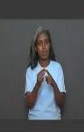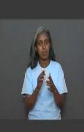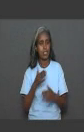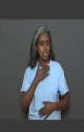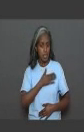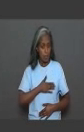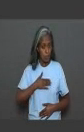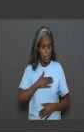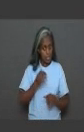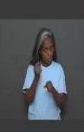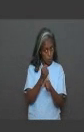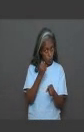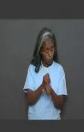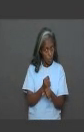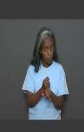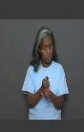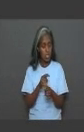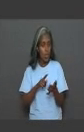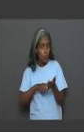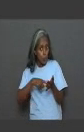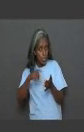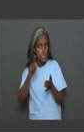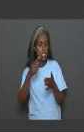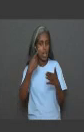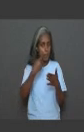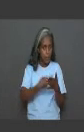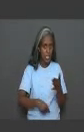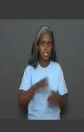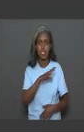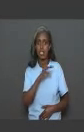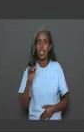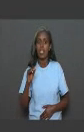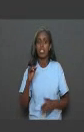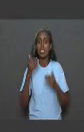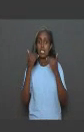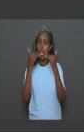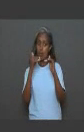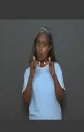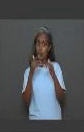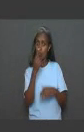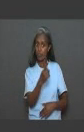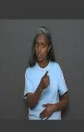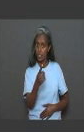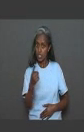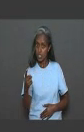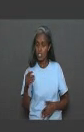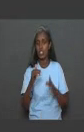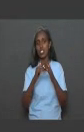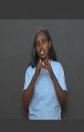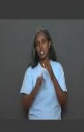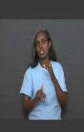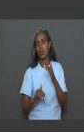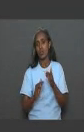items. Please work out their original prices and the amount of